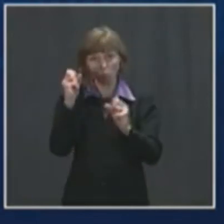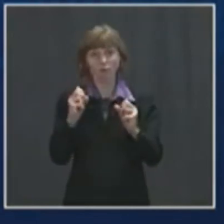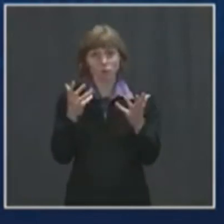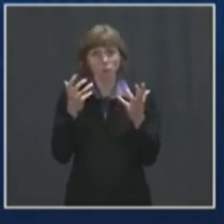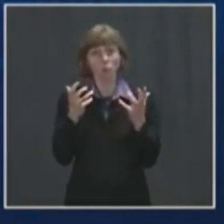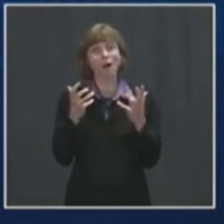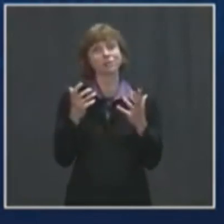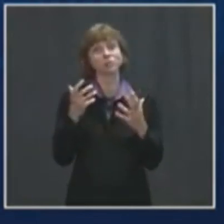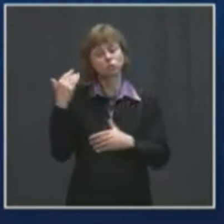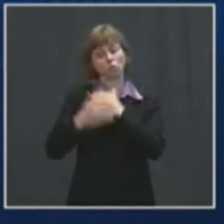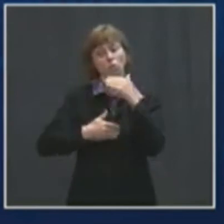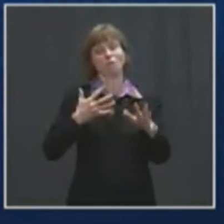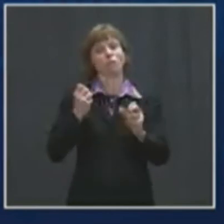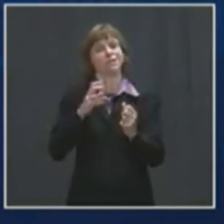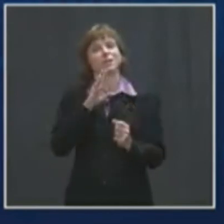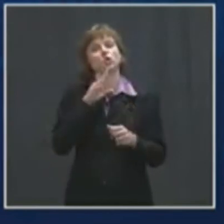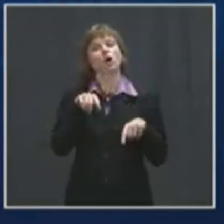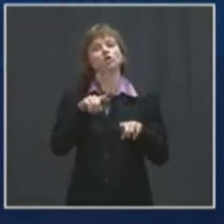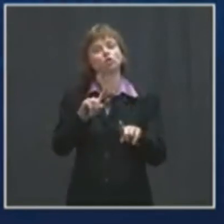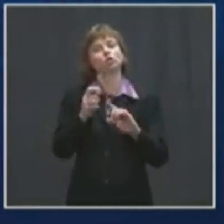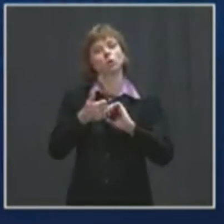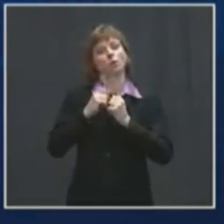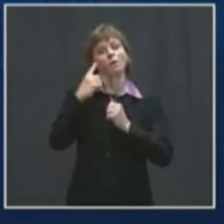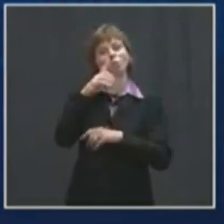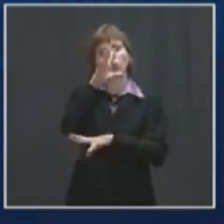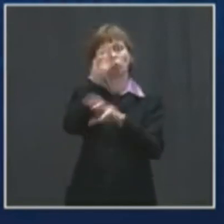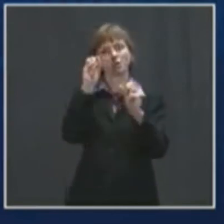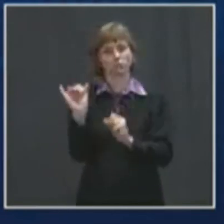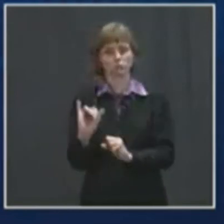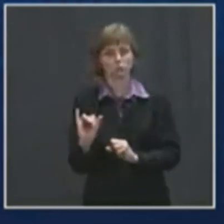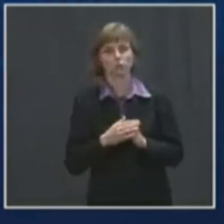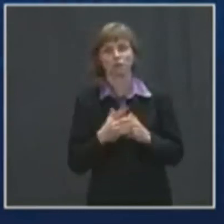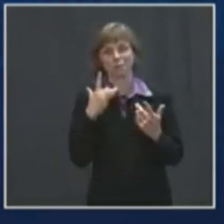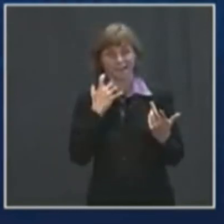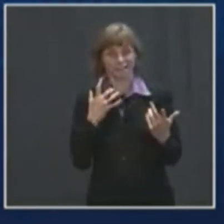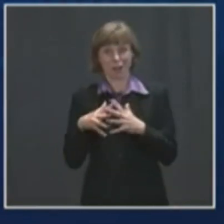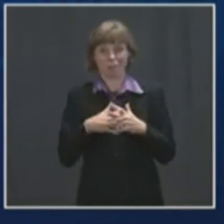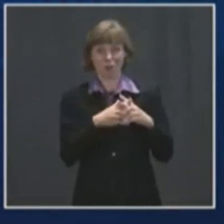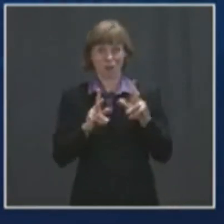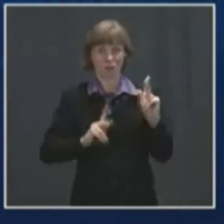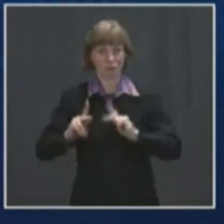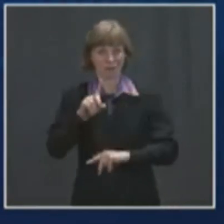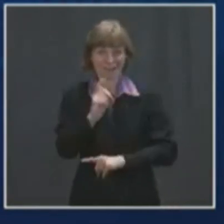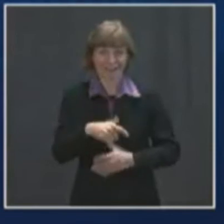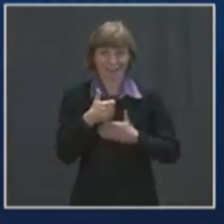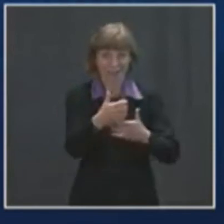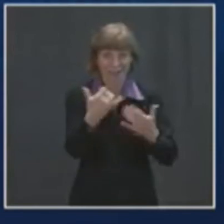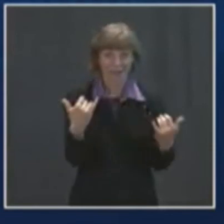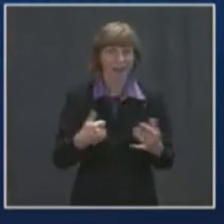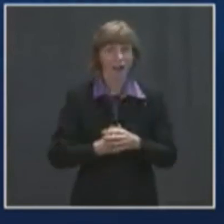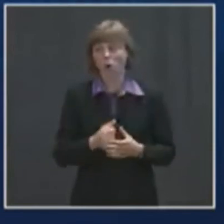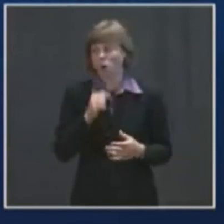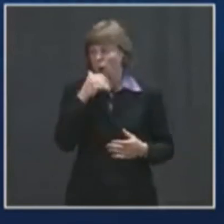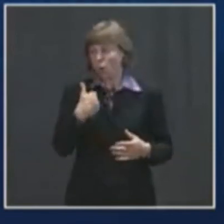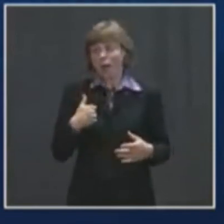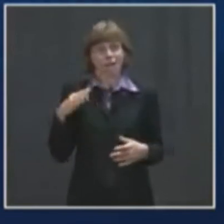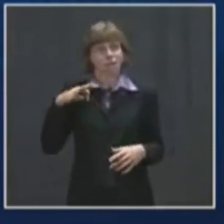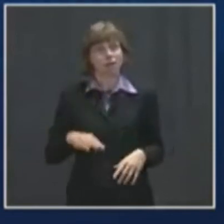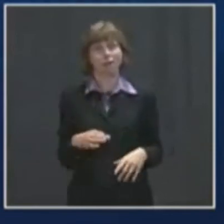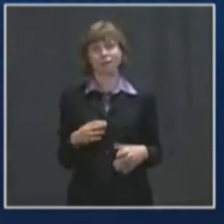on the campaign trail, too, because the American people need relief now, and then we don't have the luxury of waiting